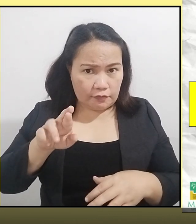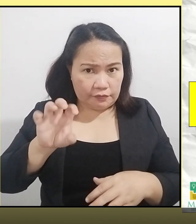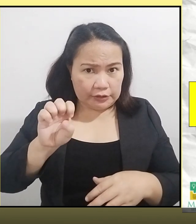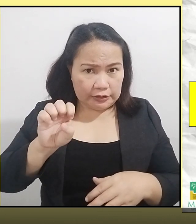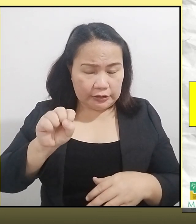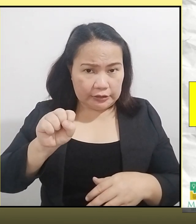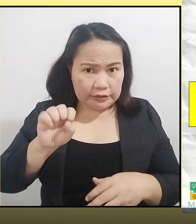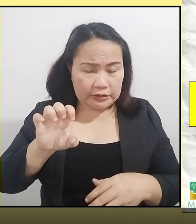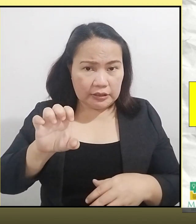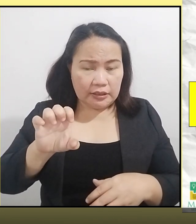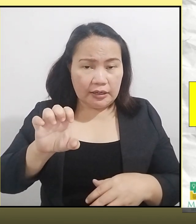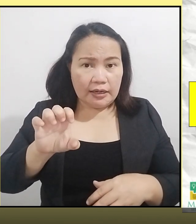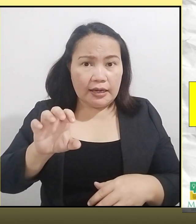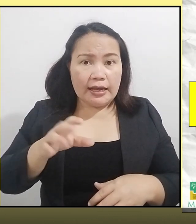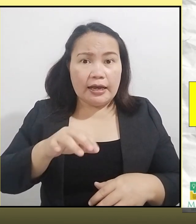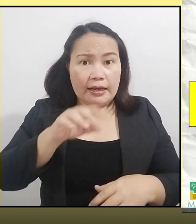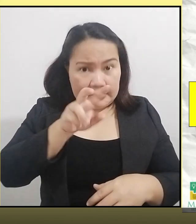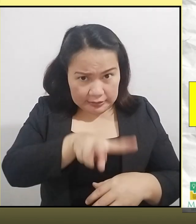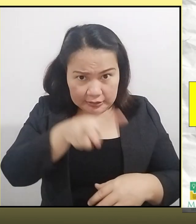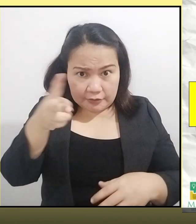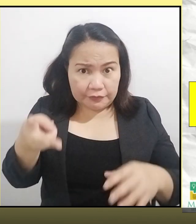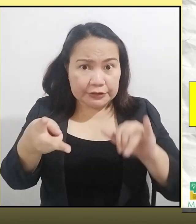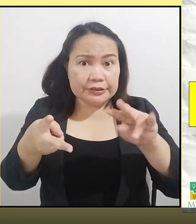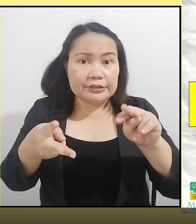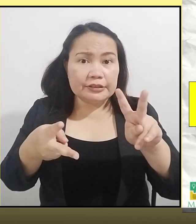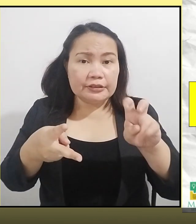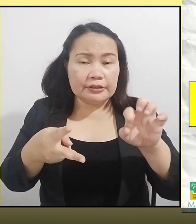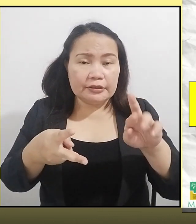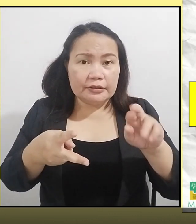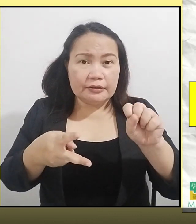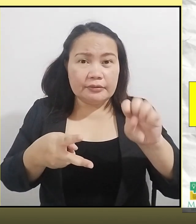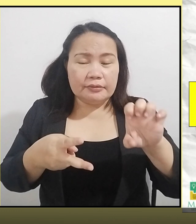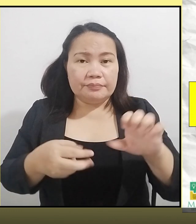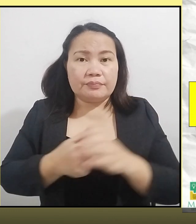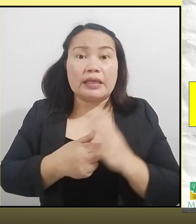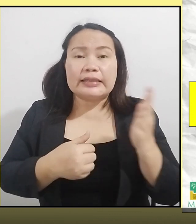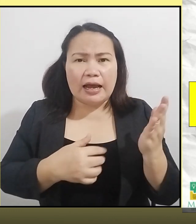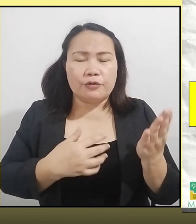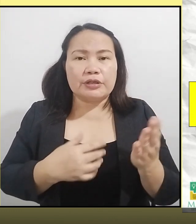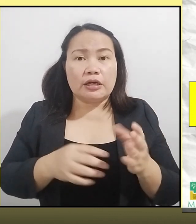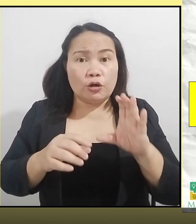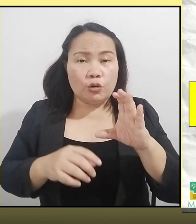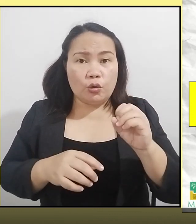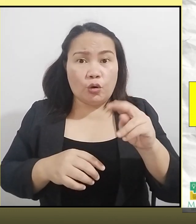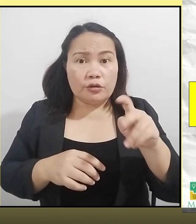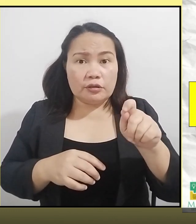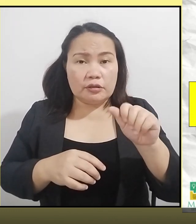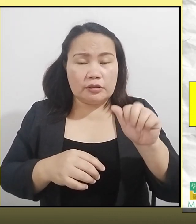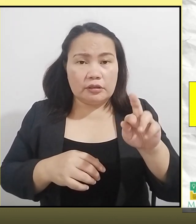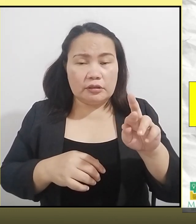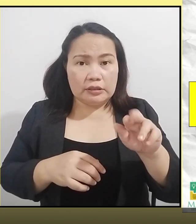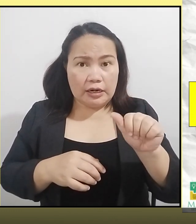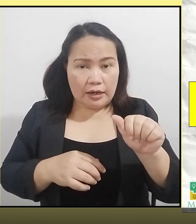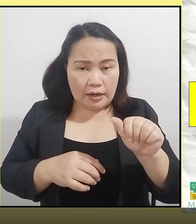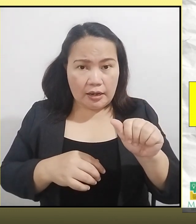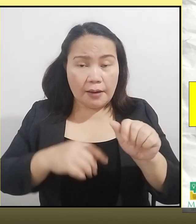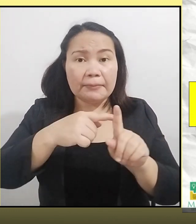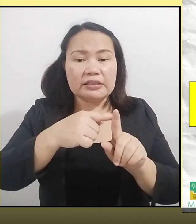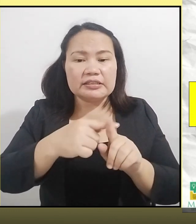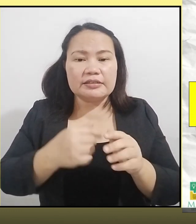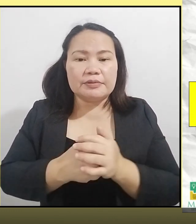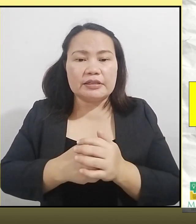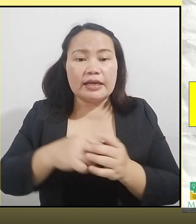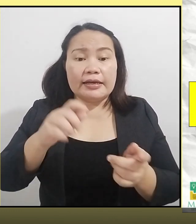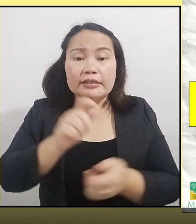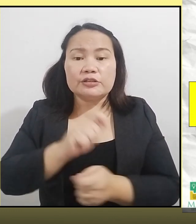move on to contrapositive. Sabi sa contrapositive, it is formed naman by switching and negating the hypothesis and the